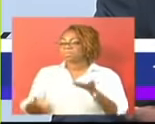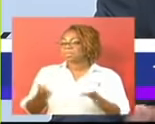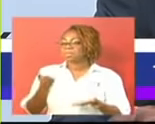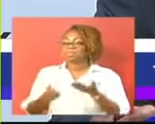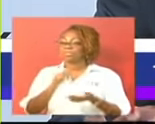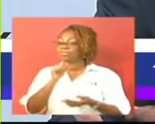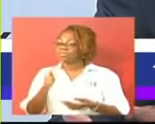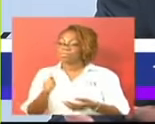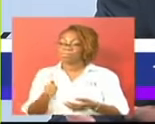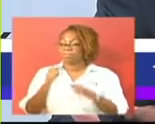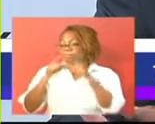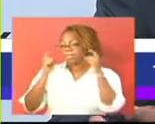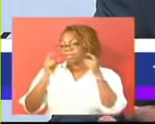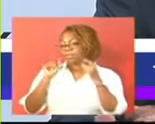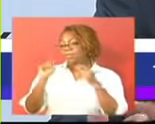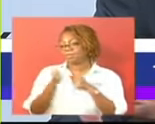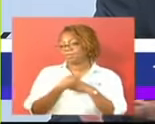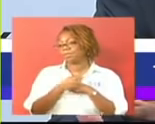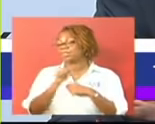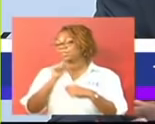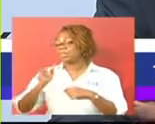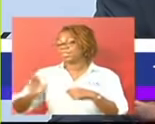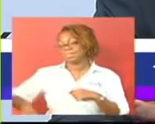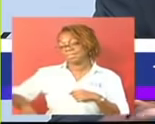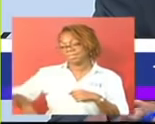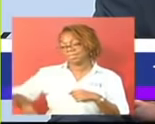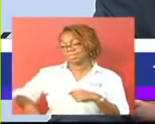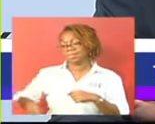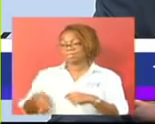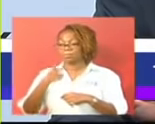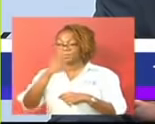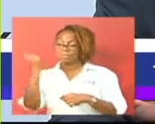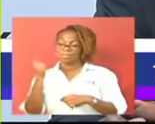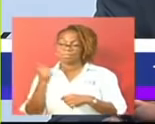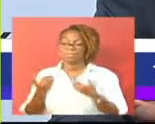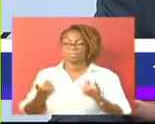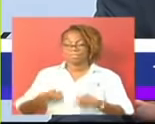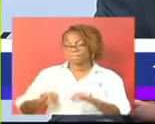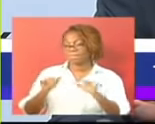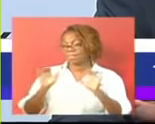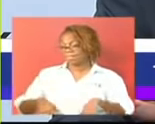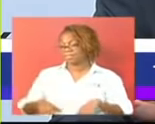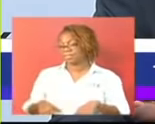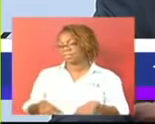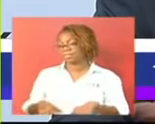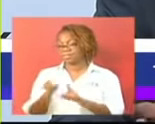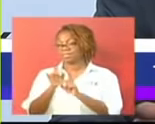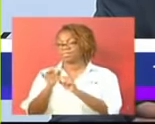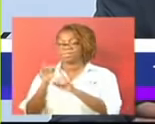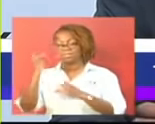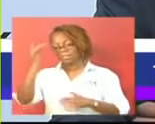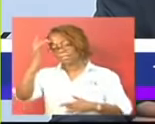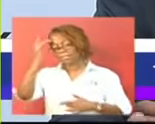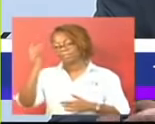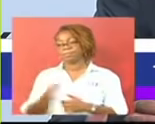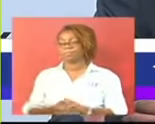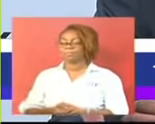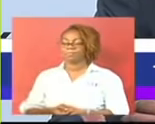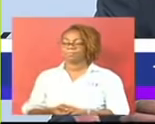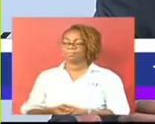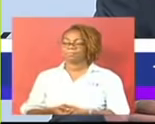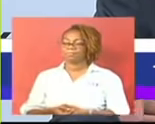at a population level in a situation where we still can get infected, although less likely, and in a situation where there's